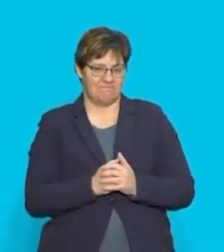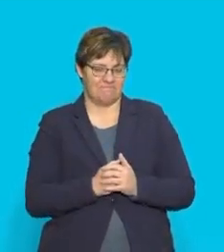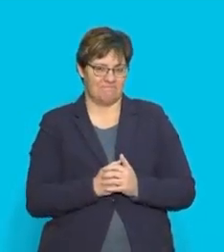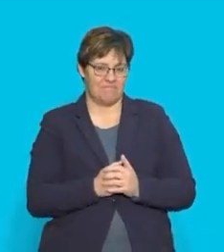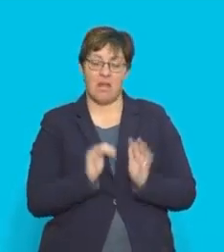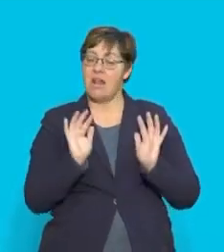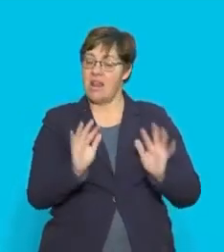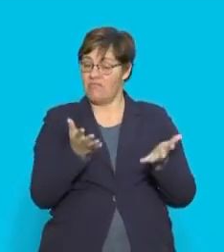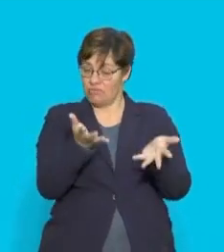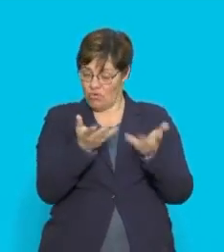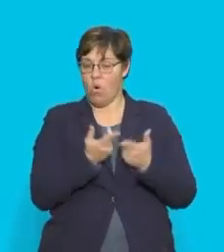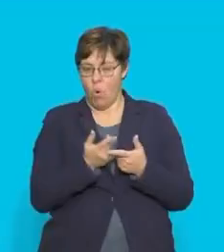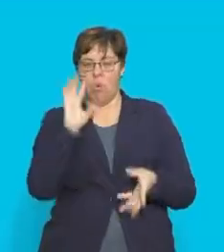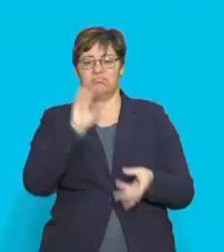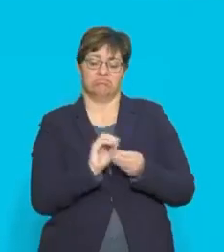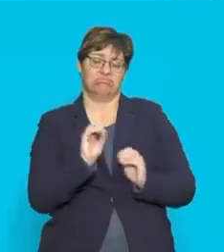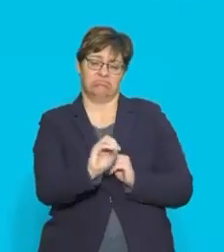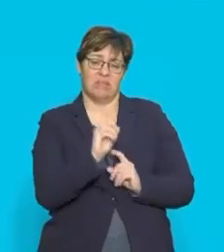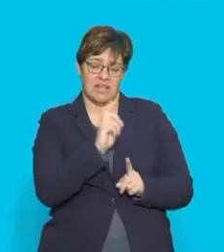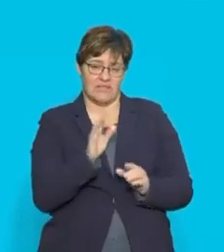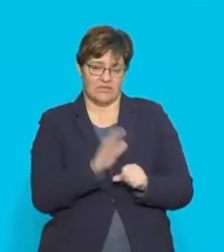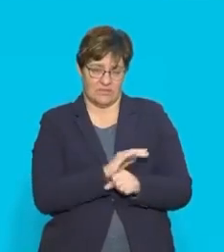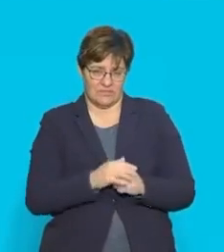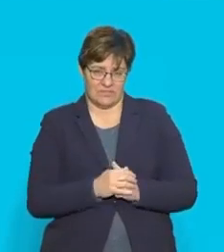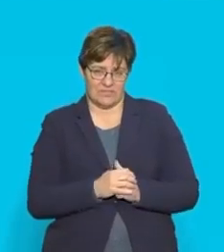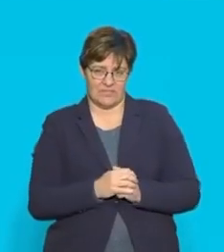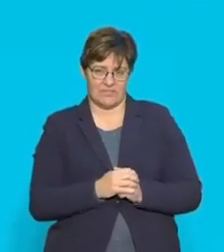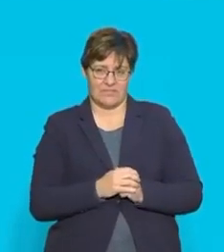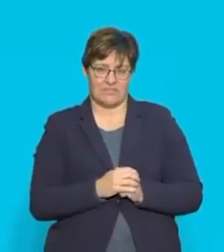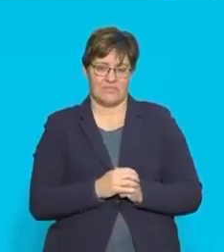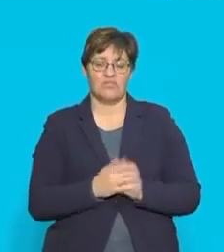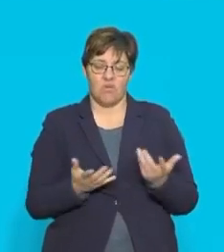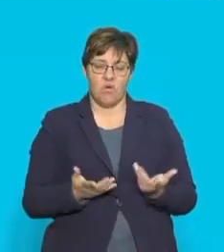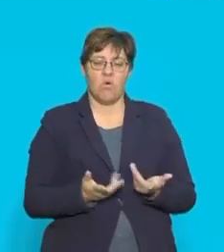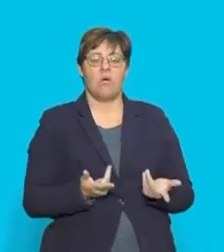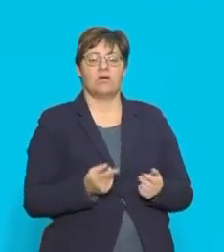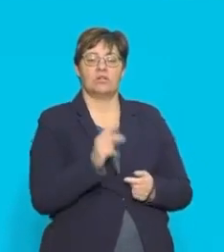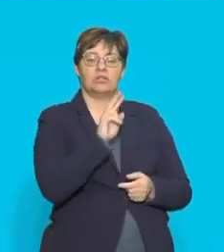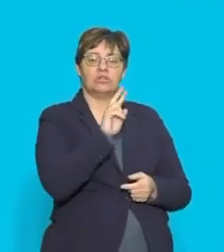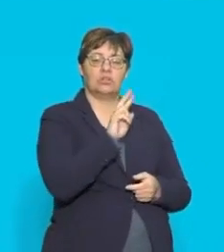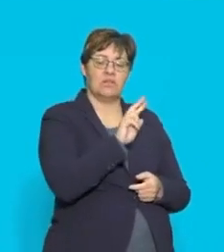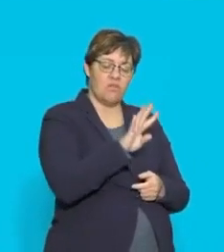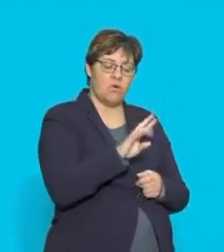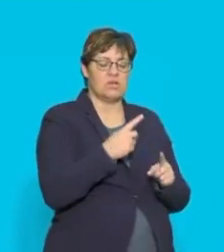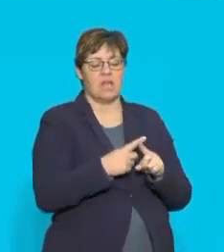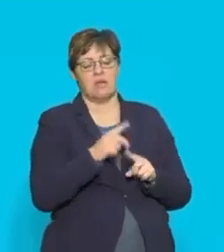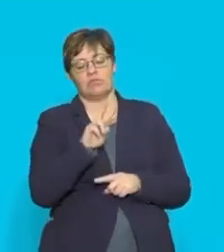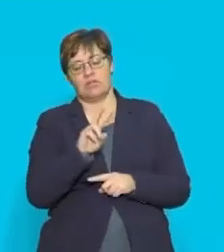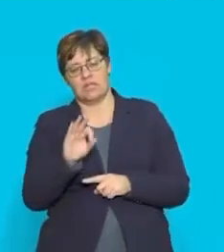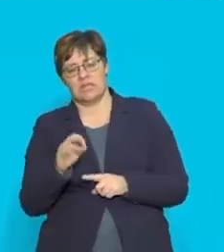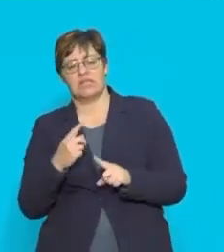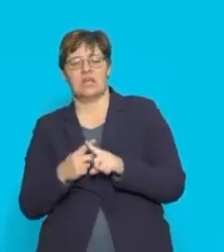leave your answers 24 times 23, multiply by